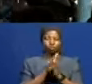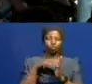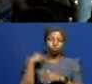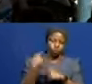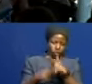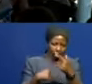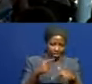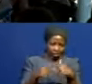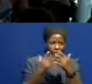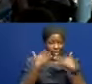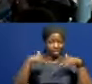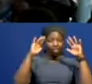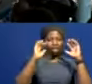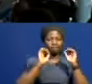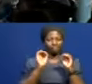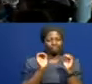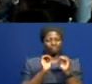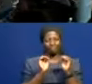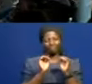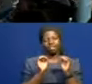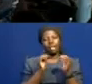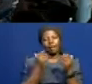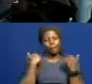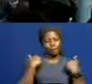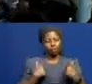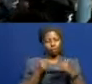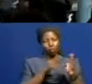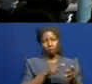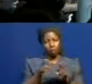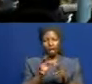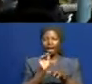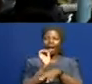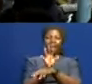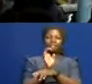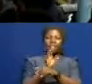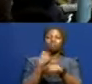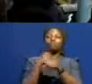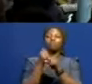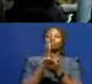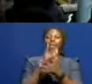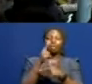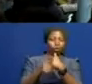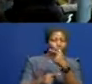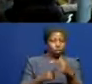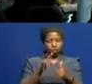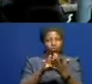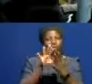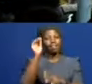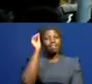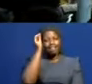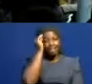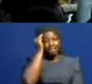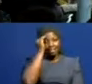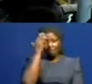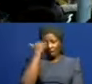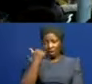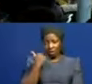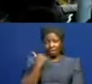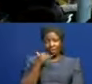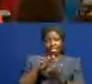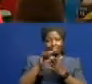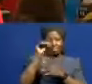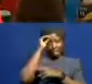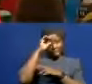up. So I normally advise them to make sure that they continue learning, because learning has to